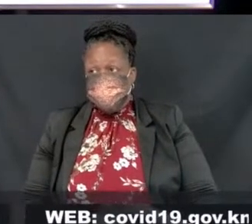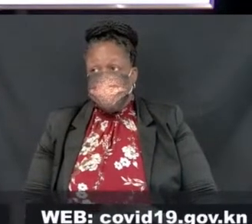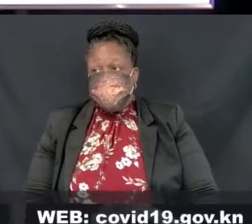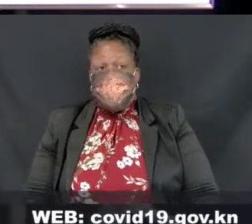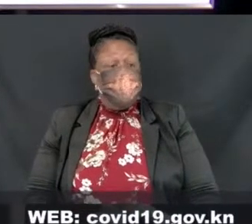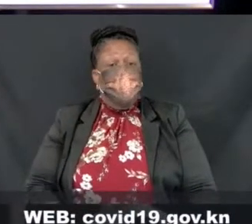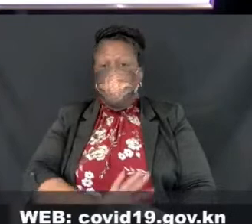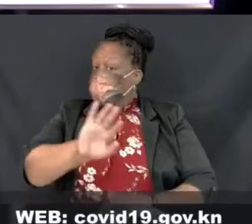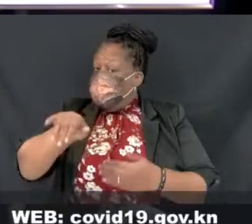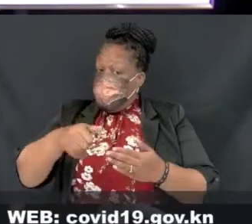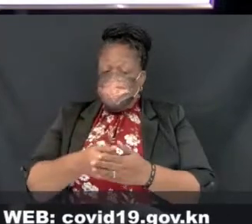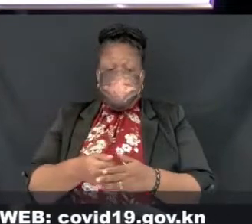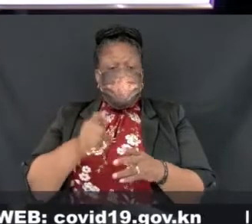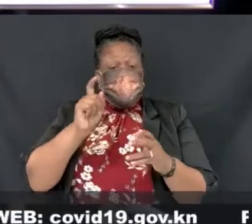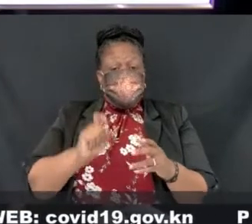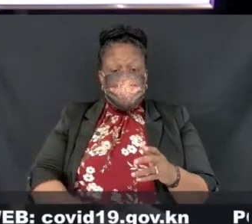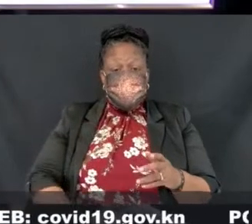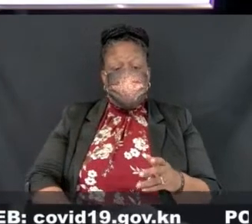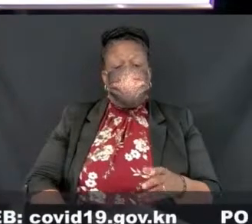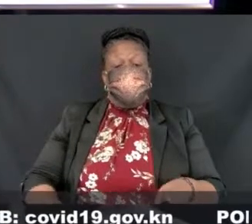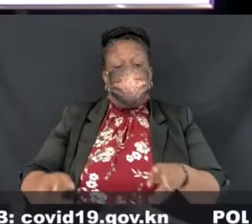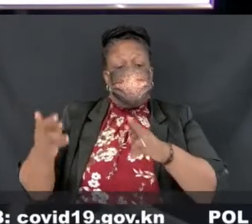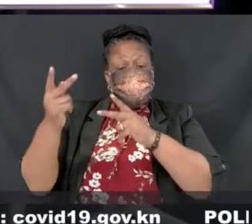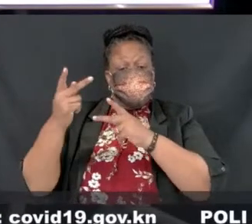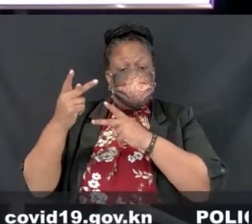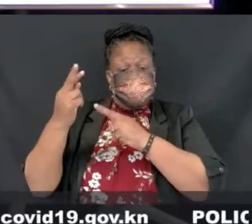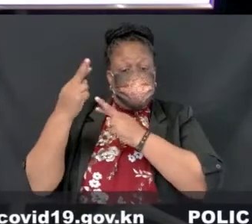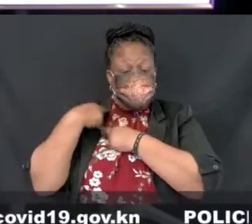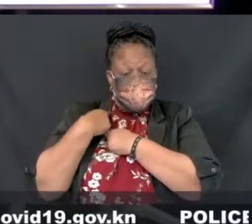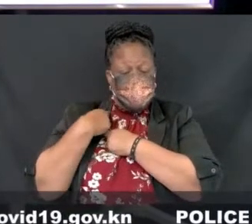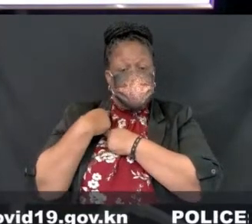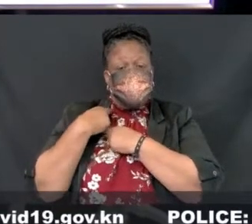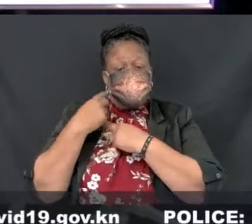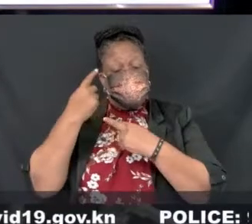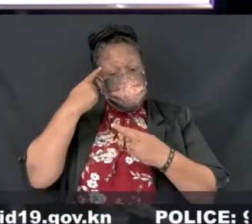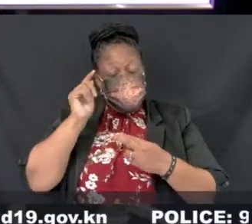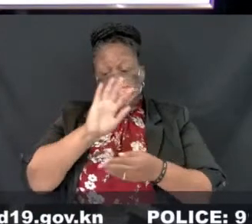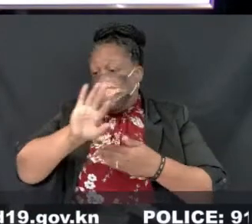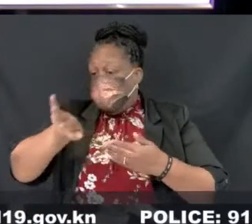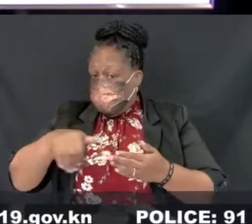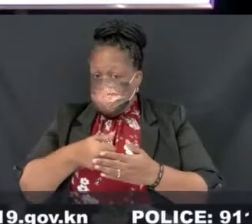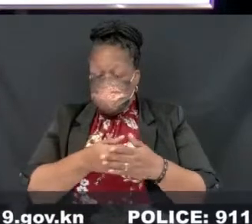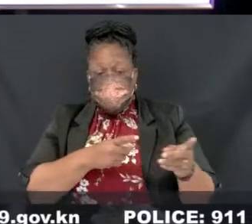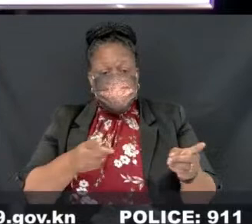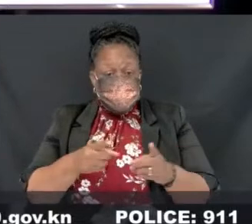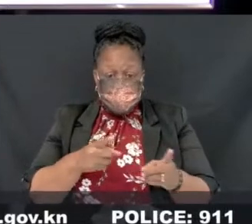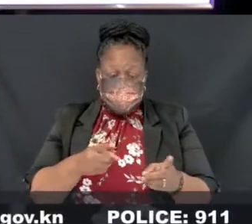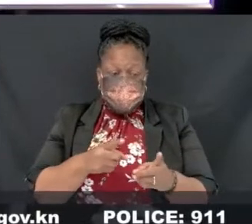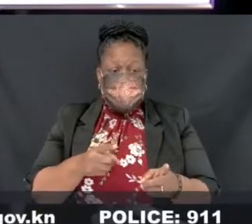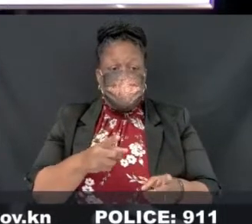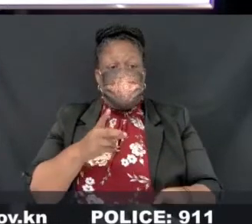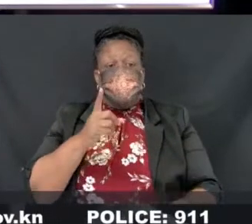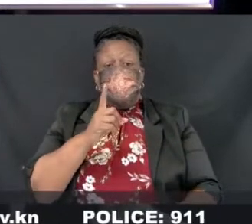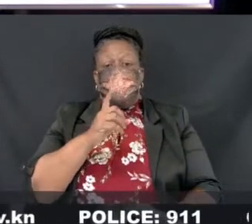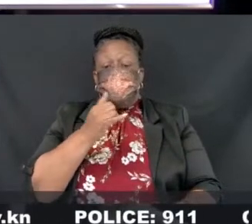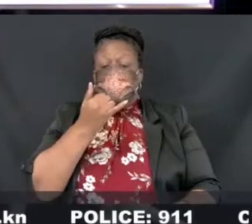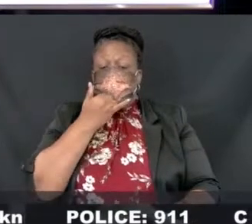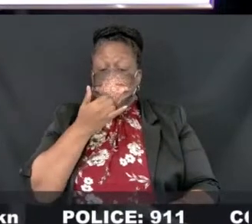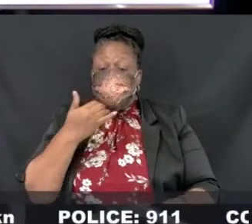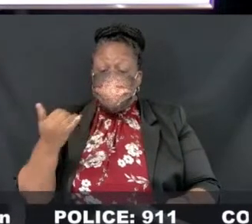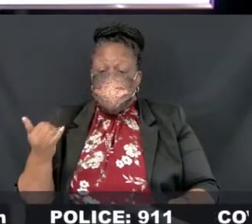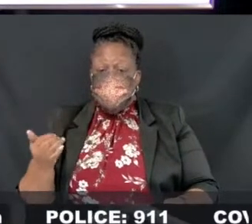personal responsibility in this fight, as your singular action can affect all of us. I urge you to continue the use